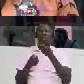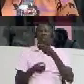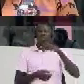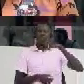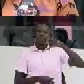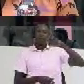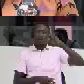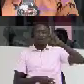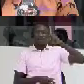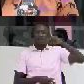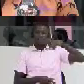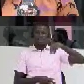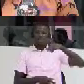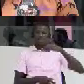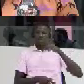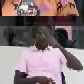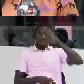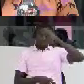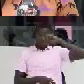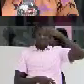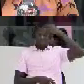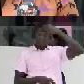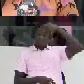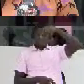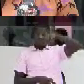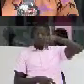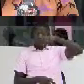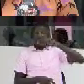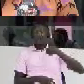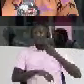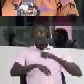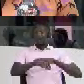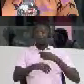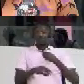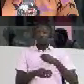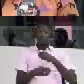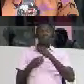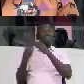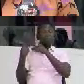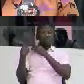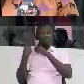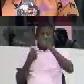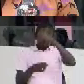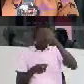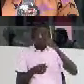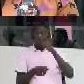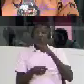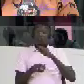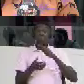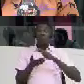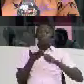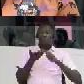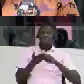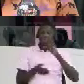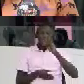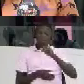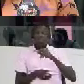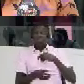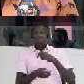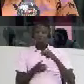police headquarters was. At that time, some of the duties that you would normally do, your roles